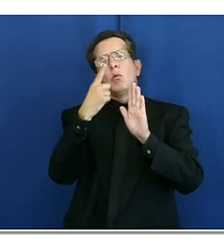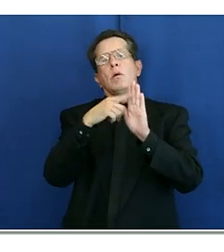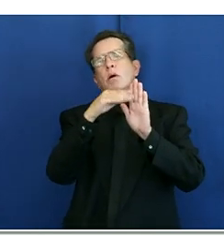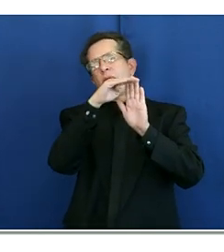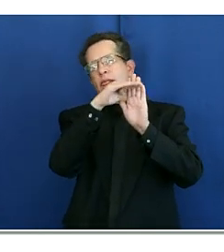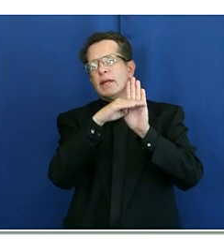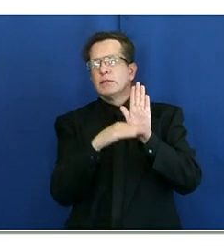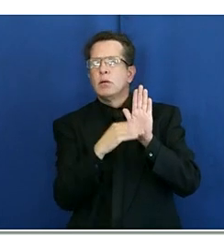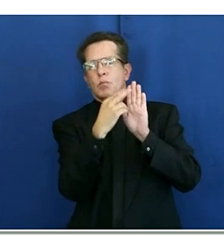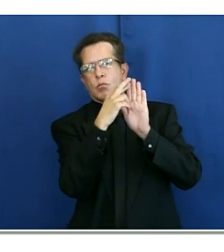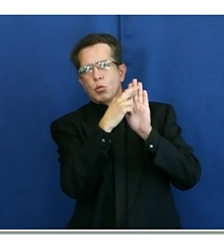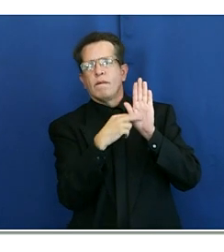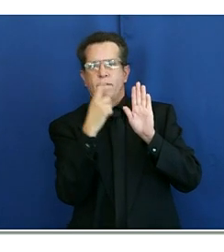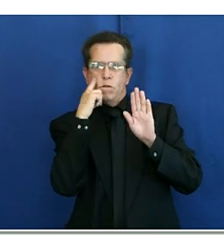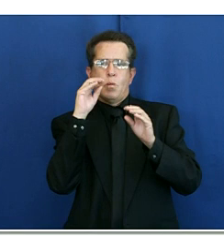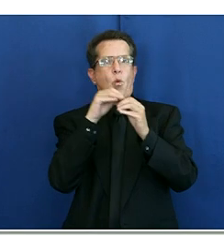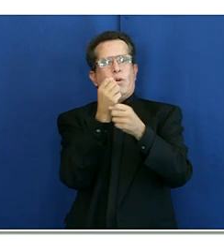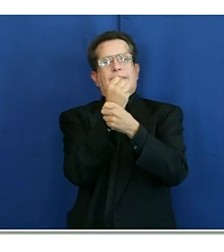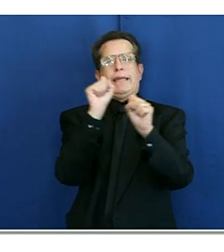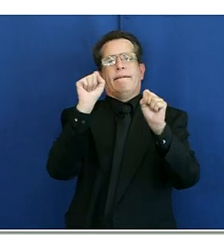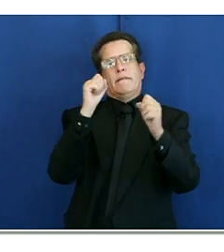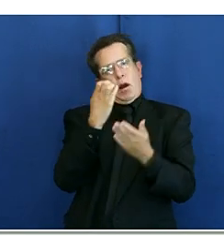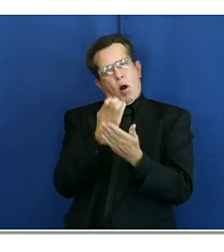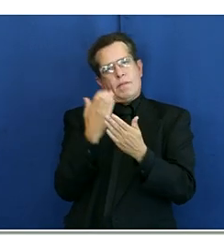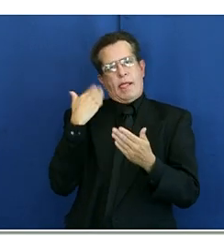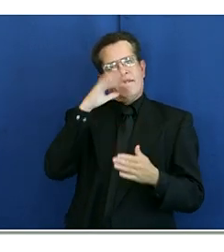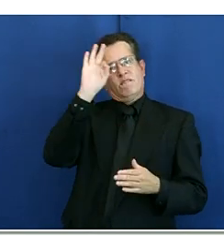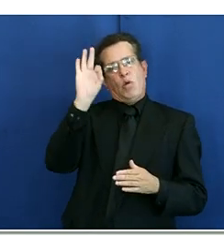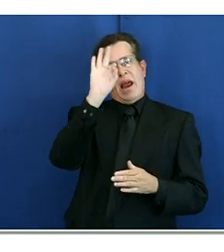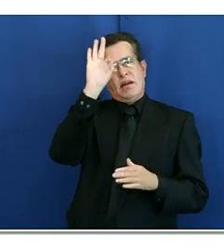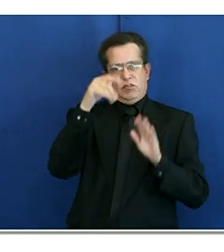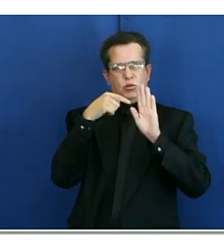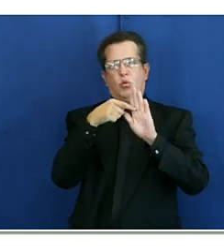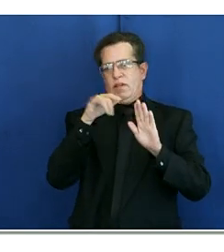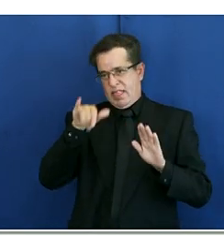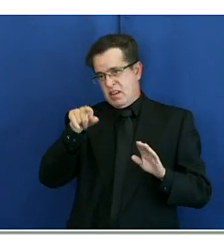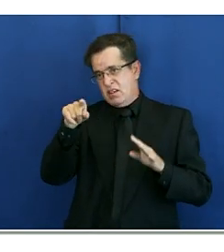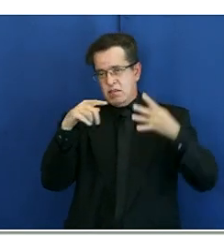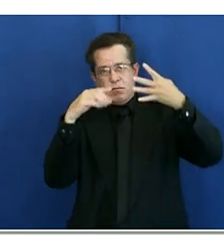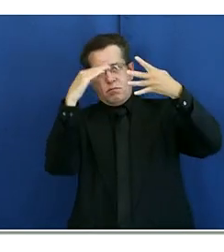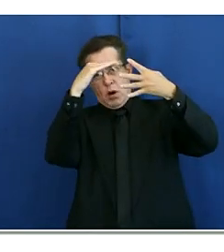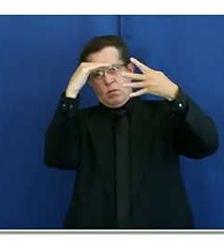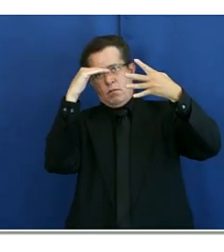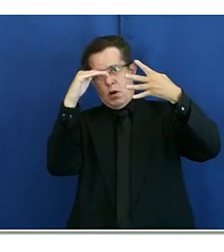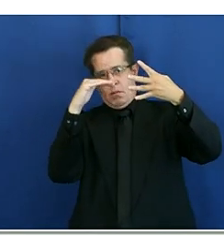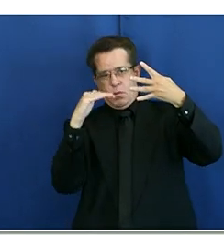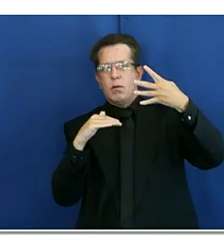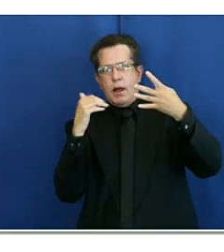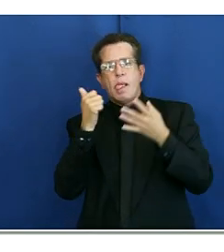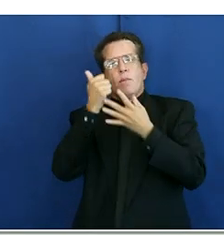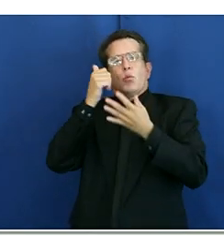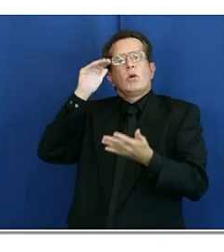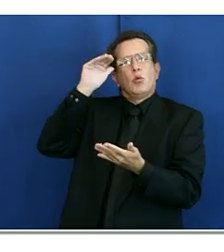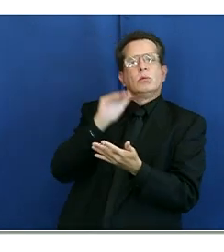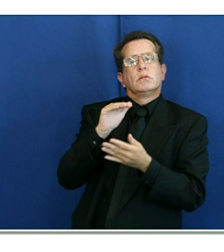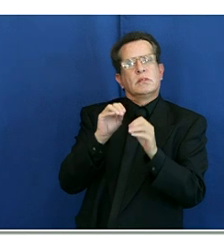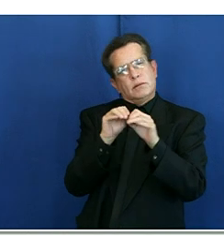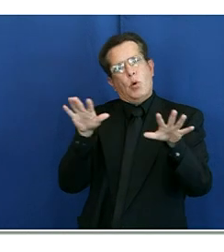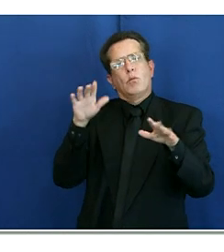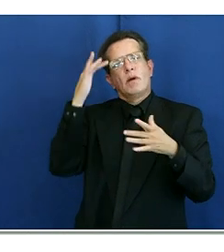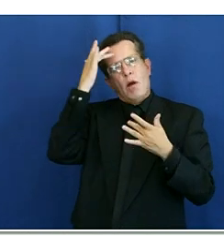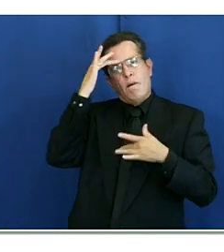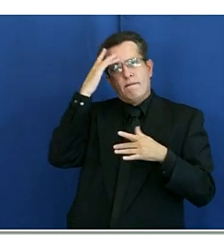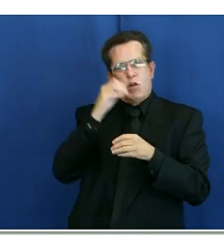safer economy last Friday, which is intended to reduce COVID-19 in the state